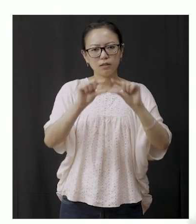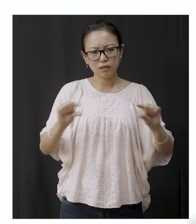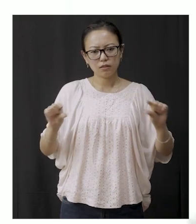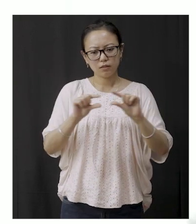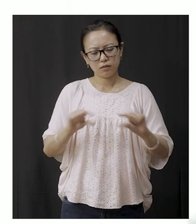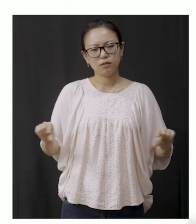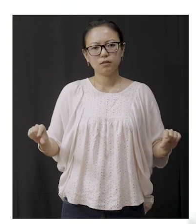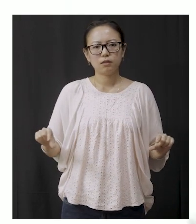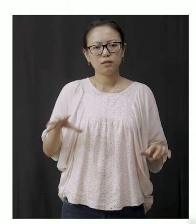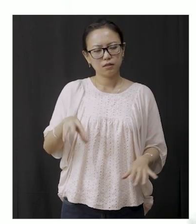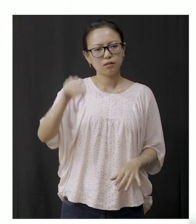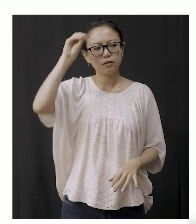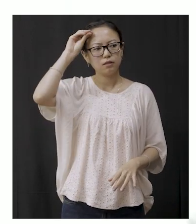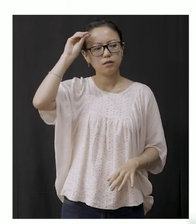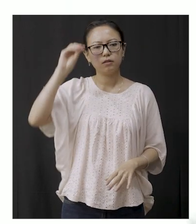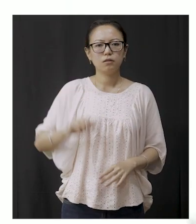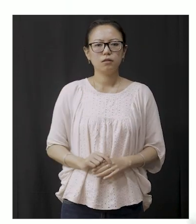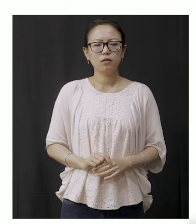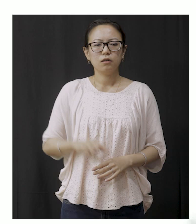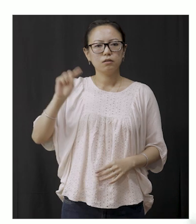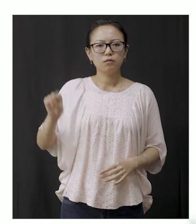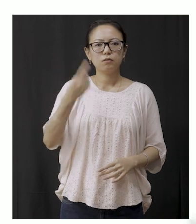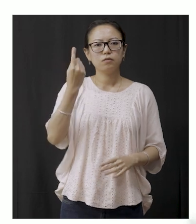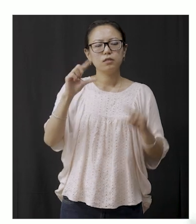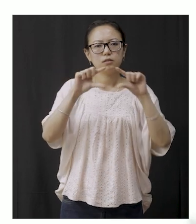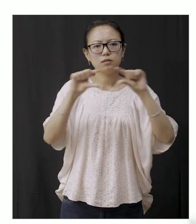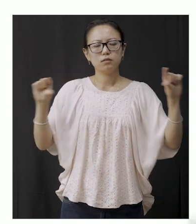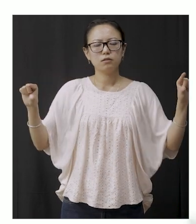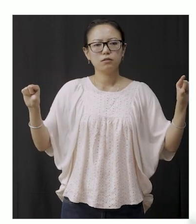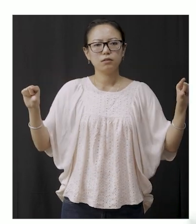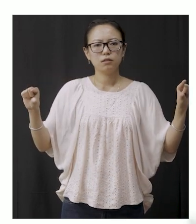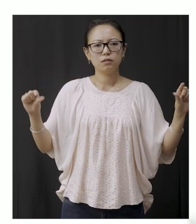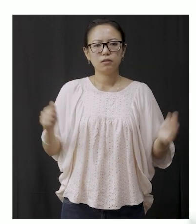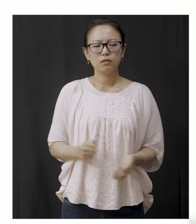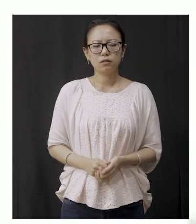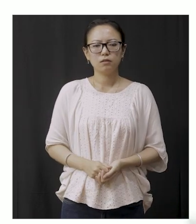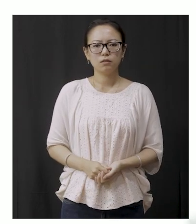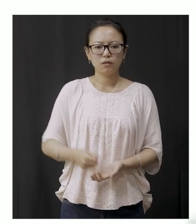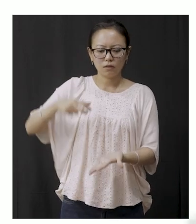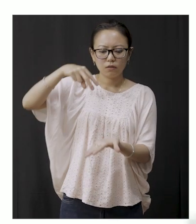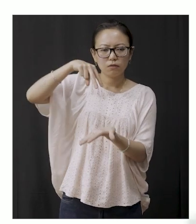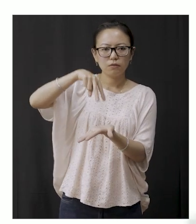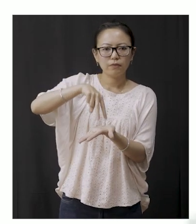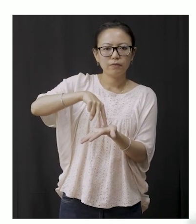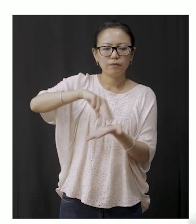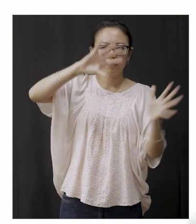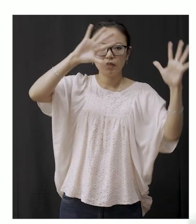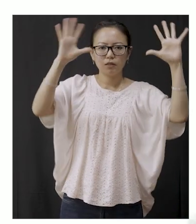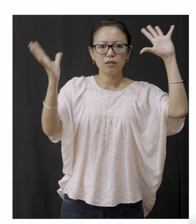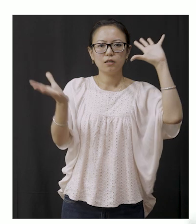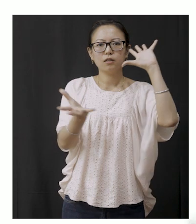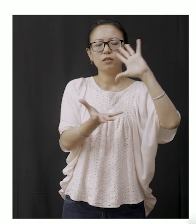about. Now, the first line of the poem, with their feet in the earth. That